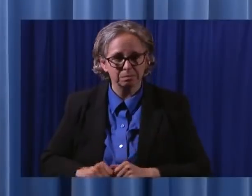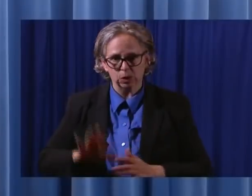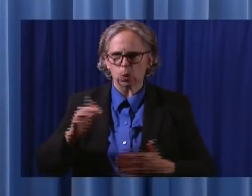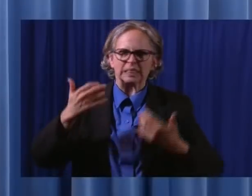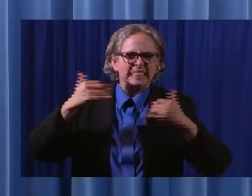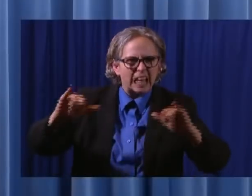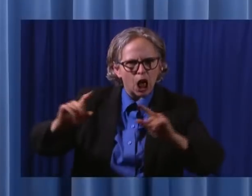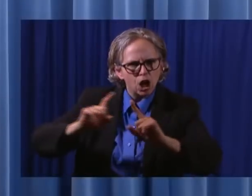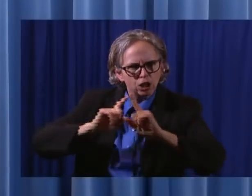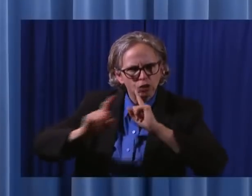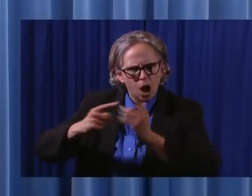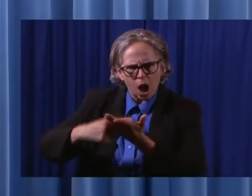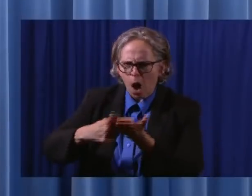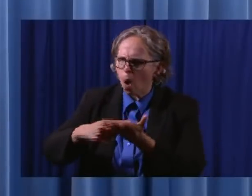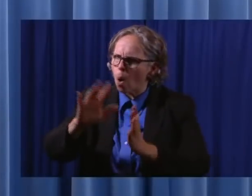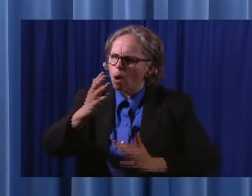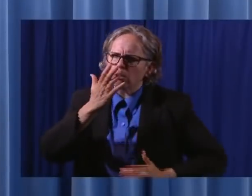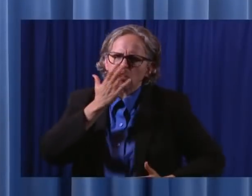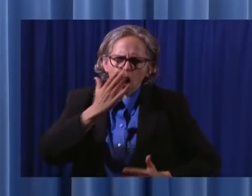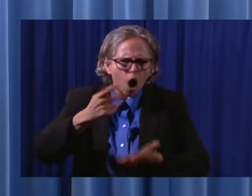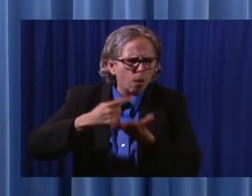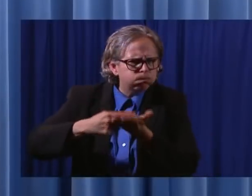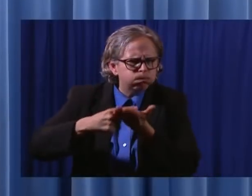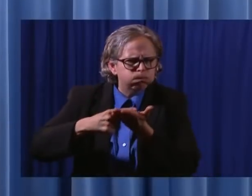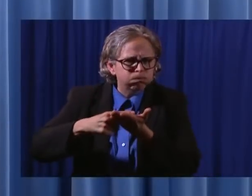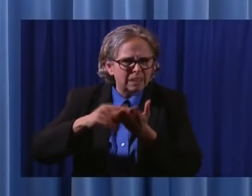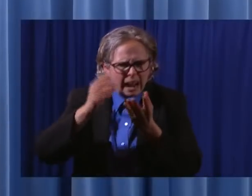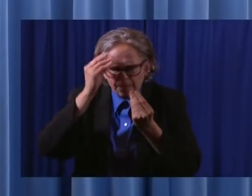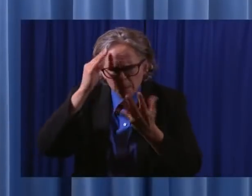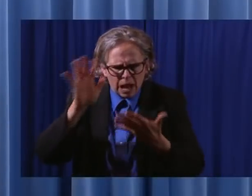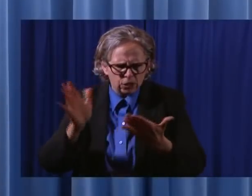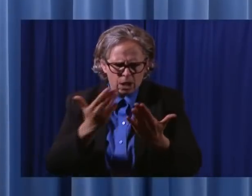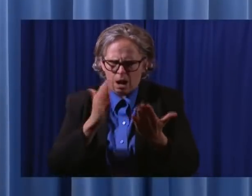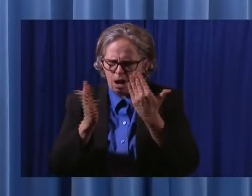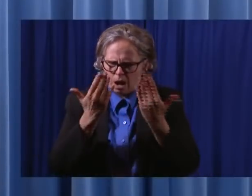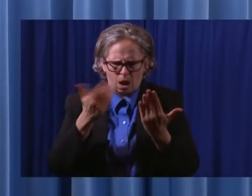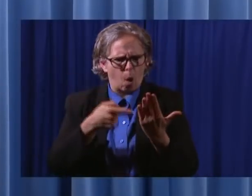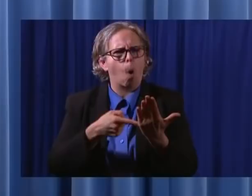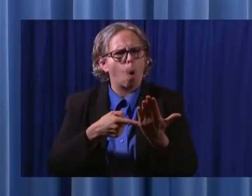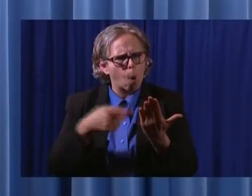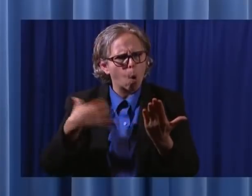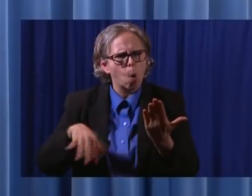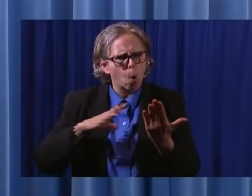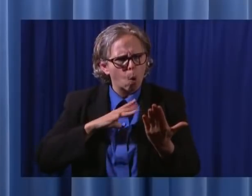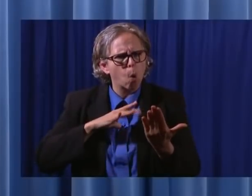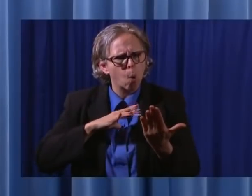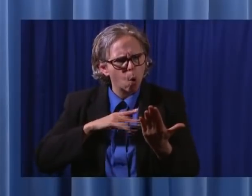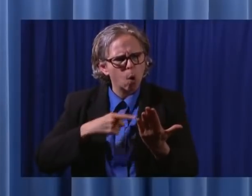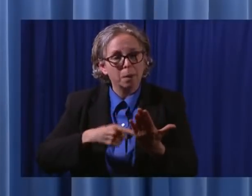very good. Our data is good, but sometimes it's hard to drill down to,